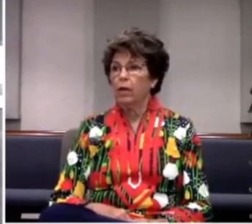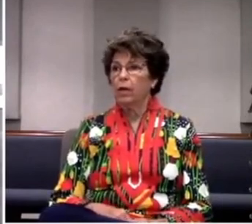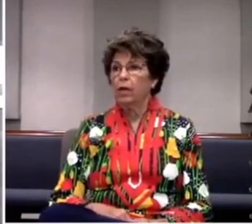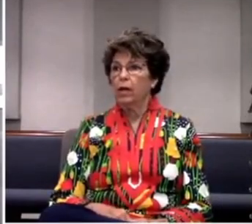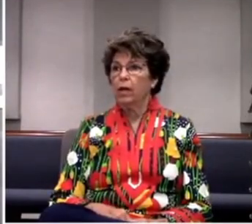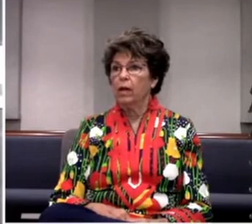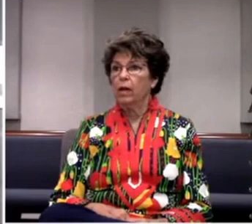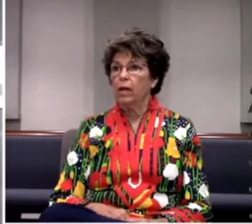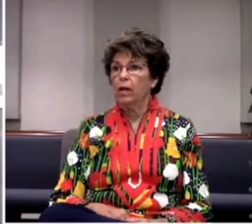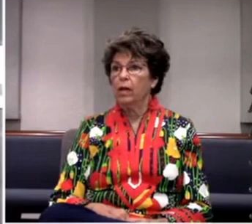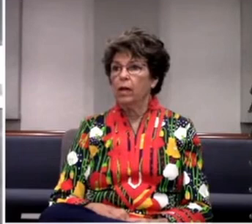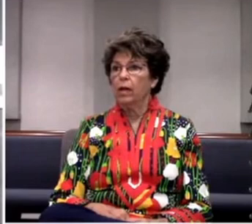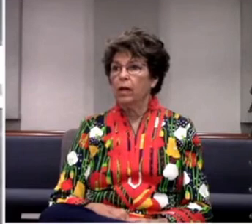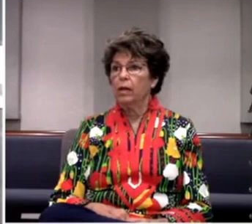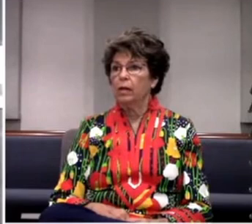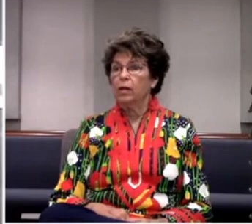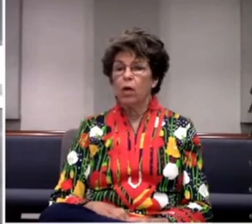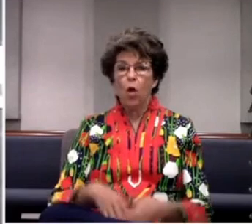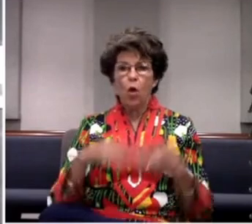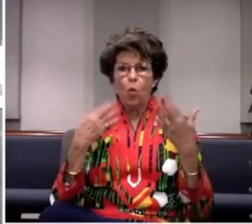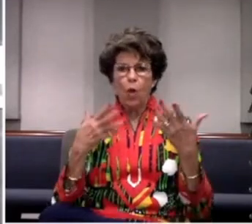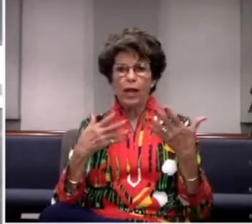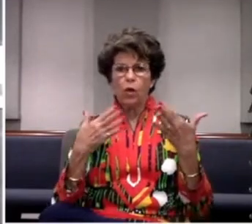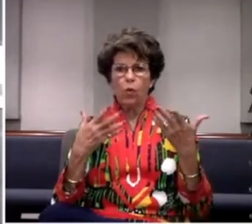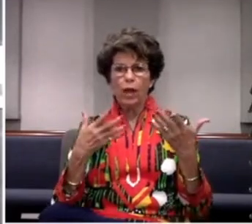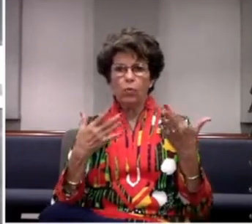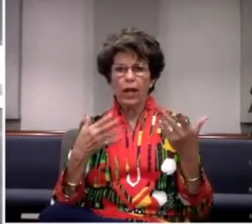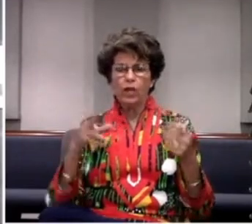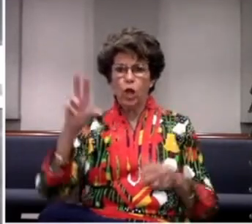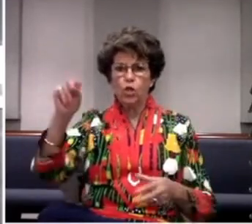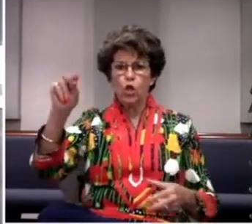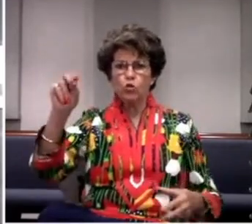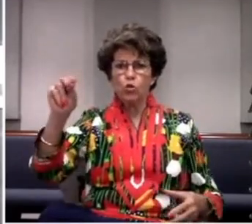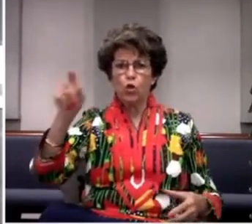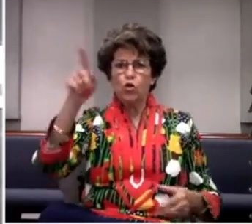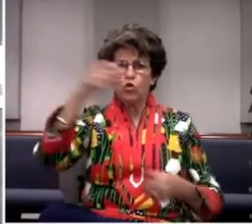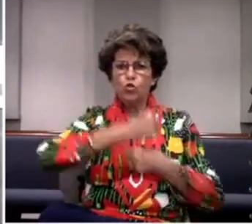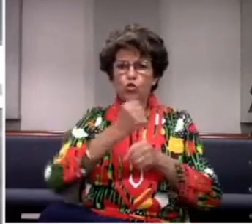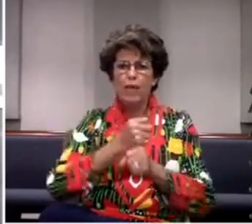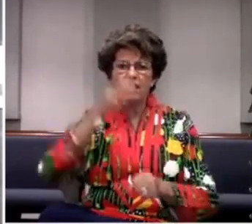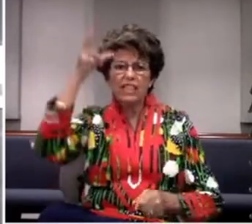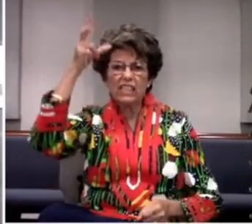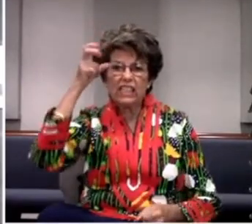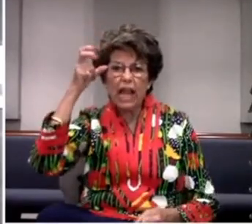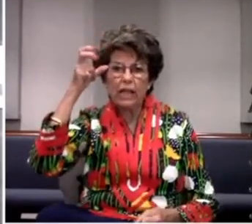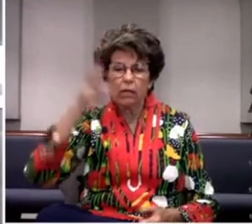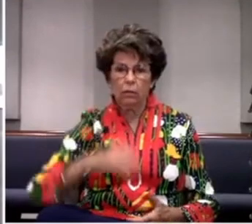Eve, in essence, said, wait a minute. Well, no. You made the snake.